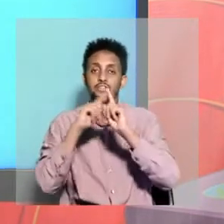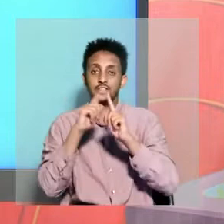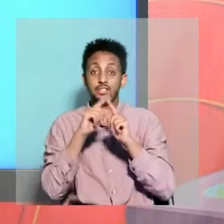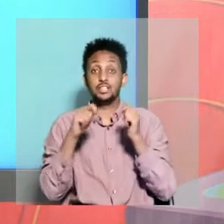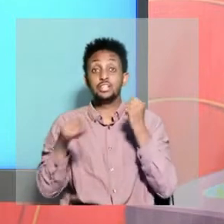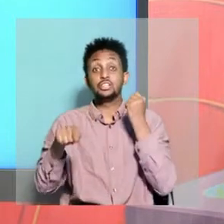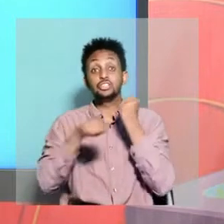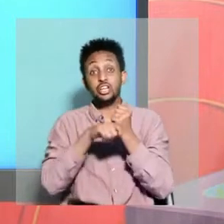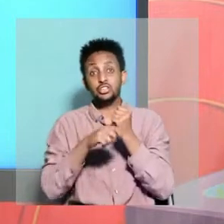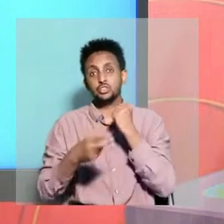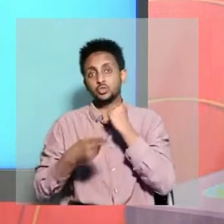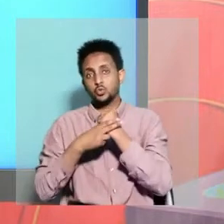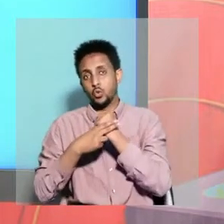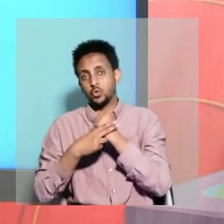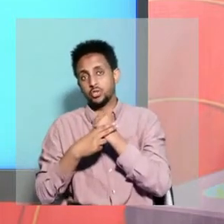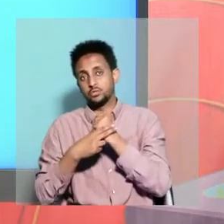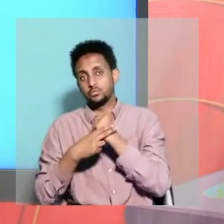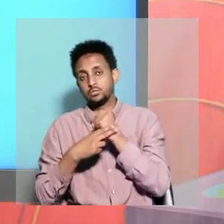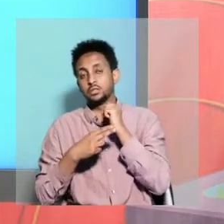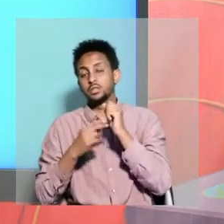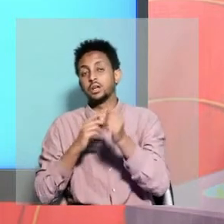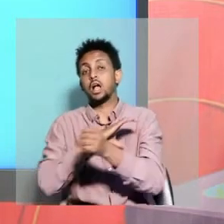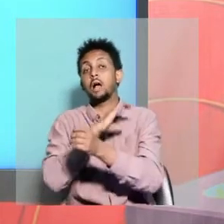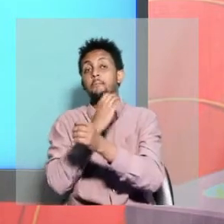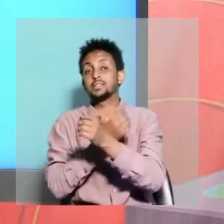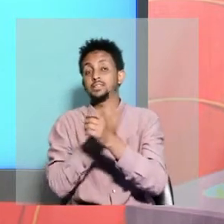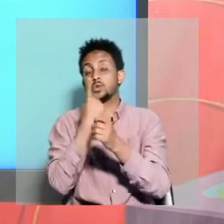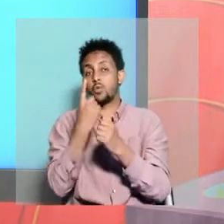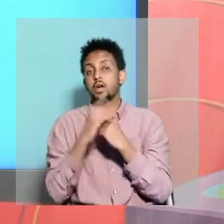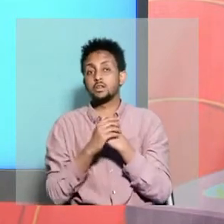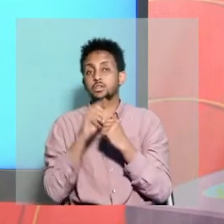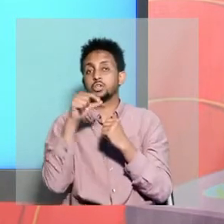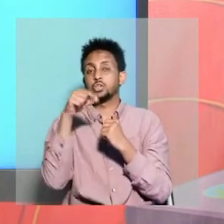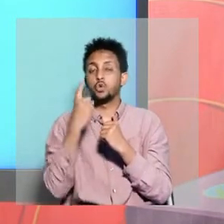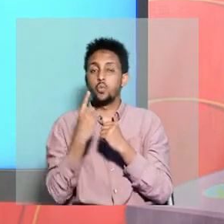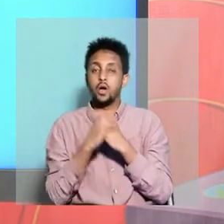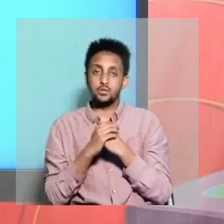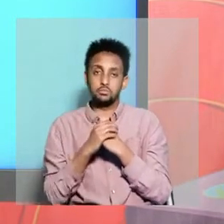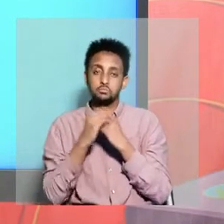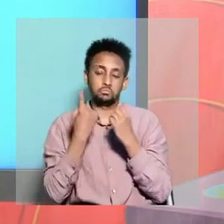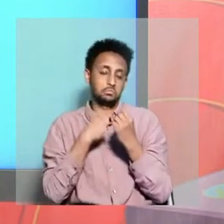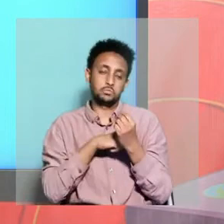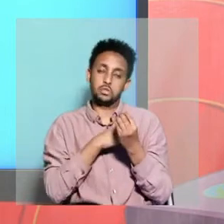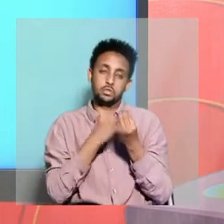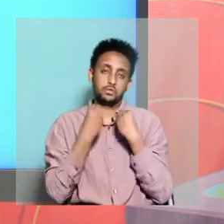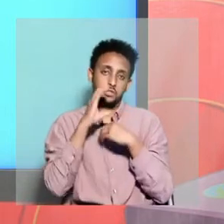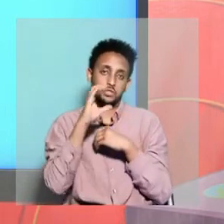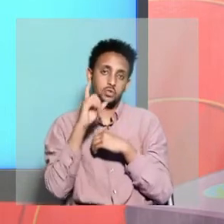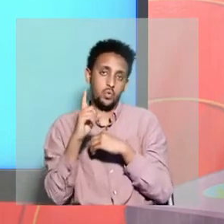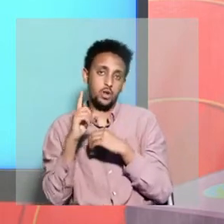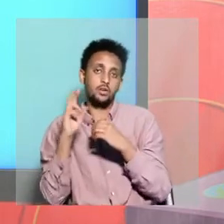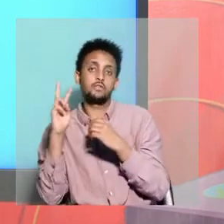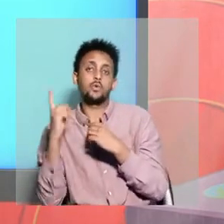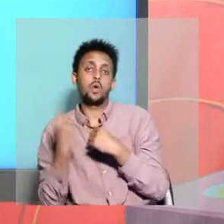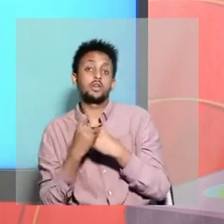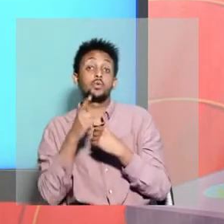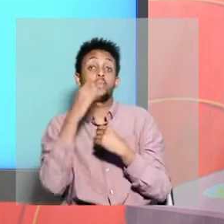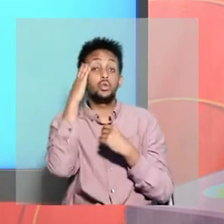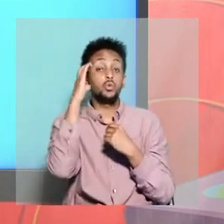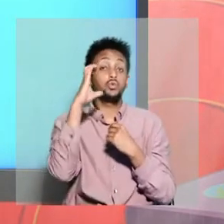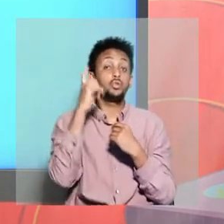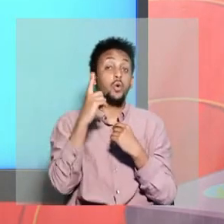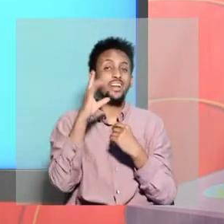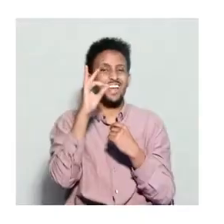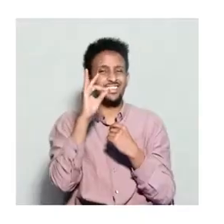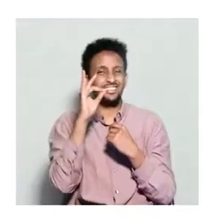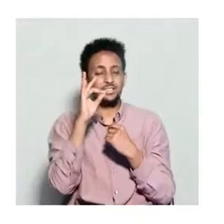So the charge stored on capacitor 1, Q1, can be given as C1, V1. We know that C1 is